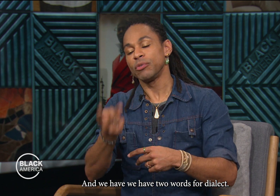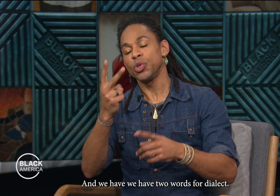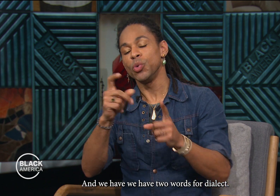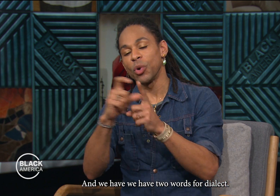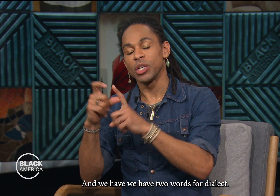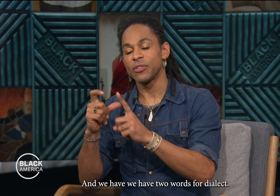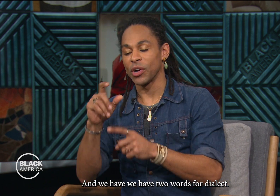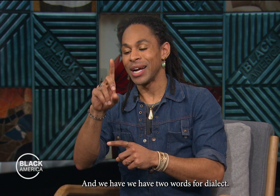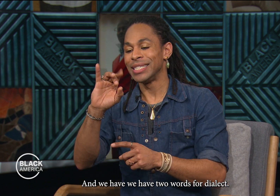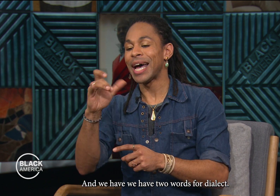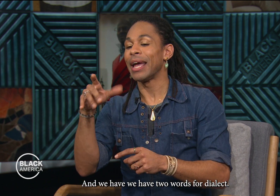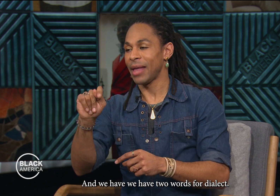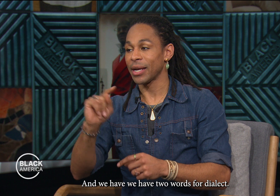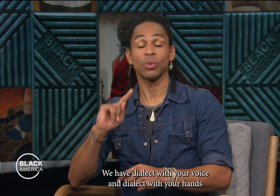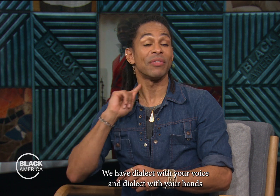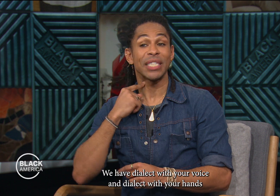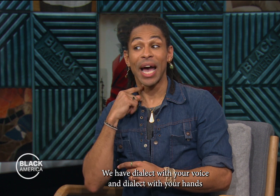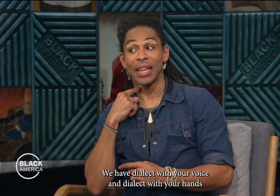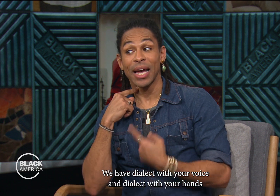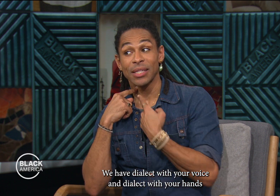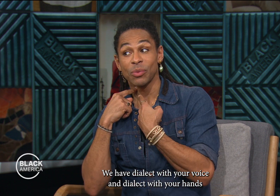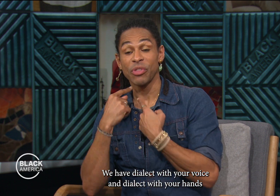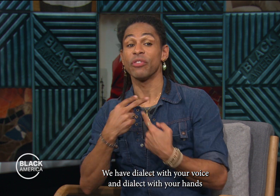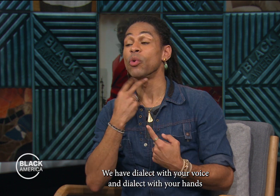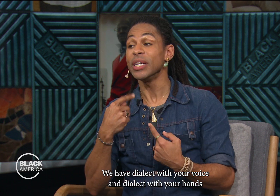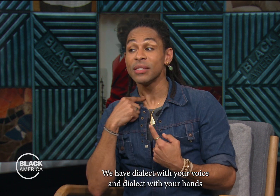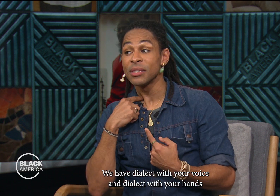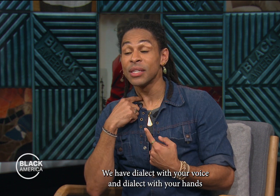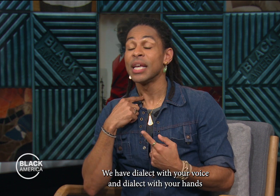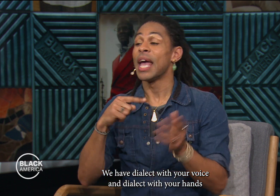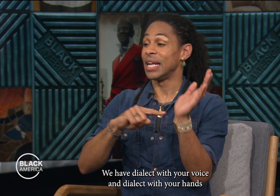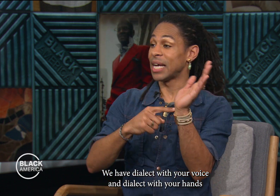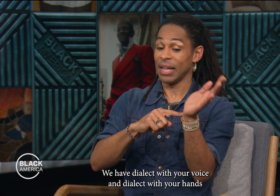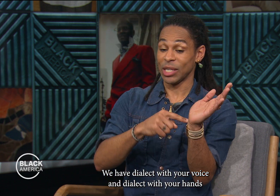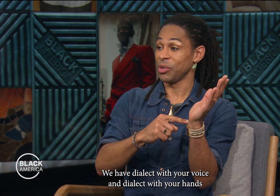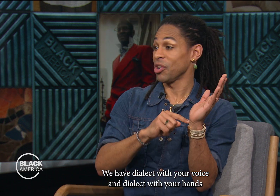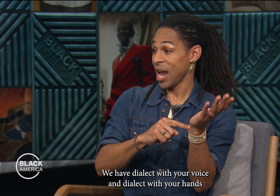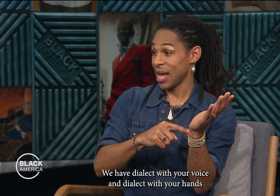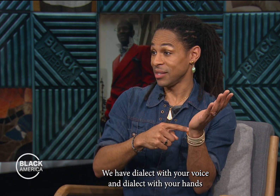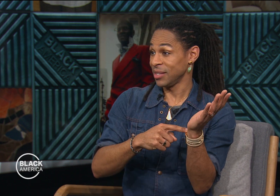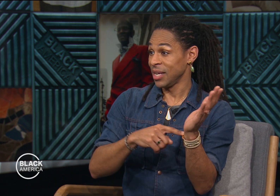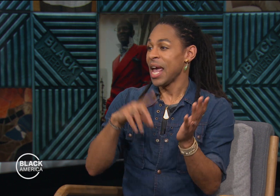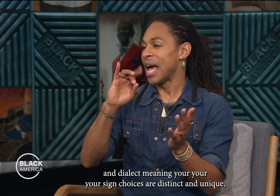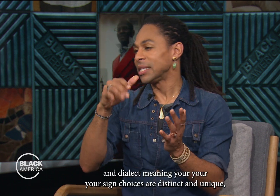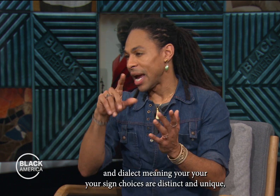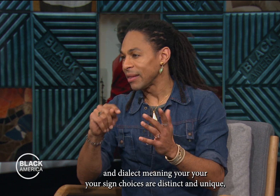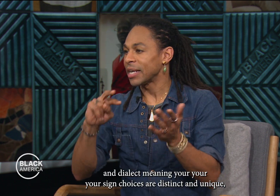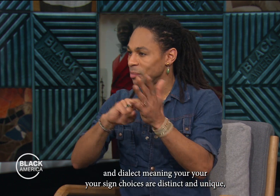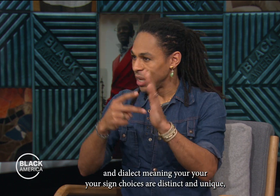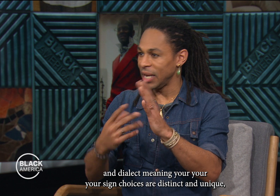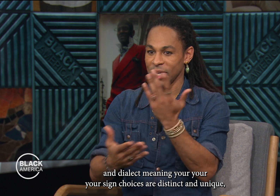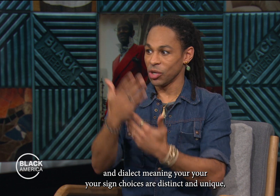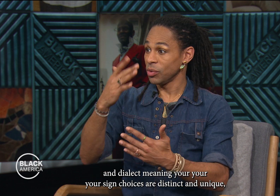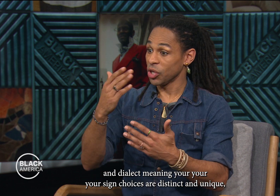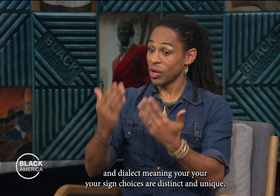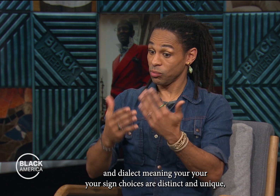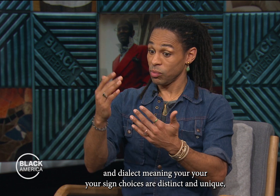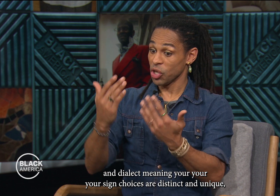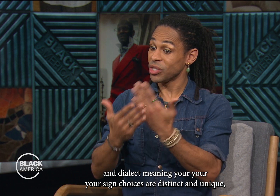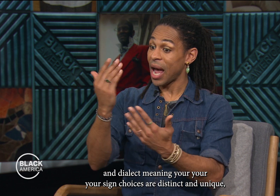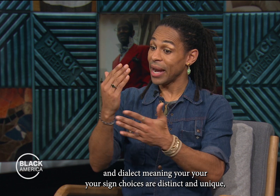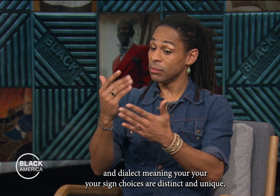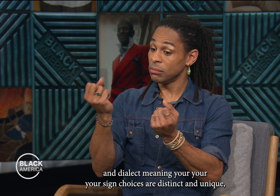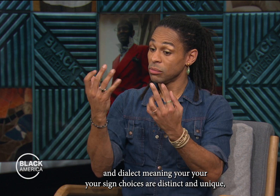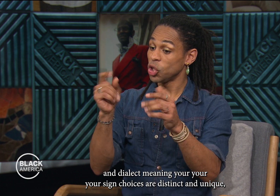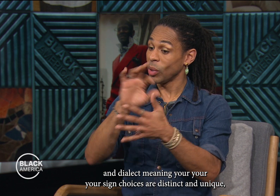have two words for dialect. We have dialect with your voice, and dialect with your hands. And dialect meaning